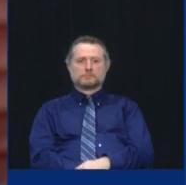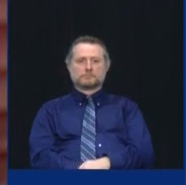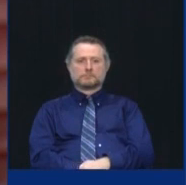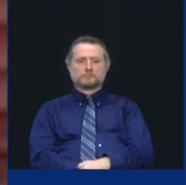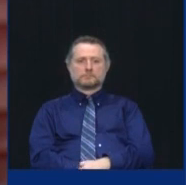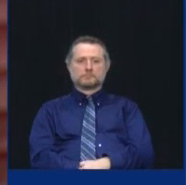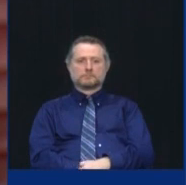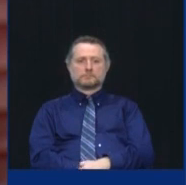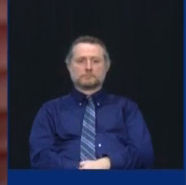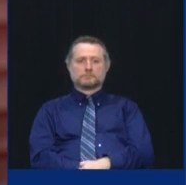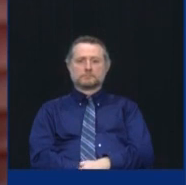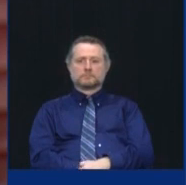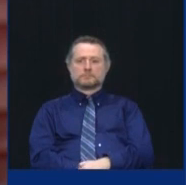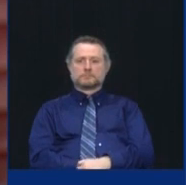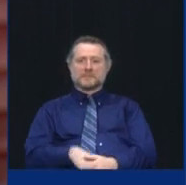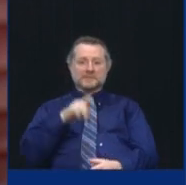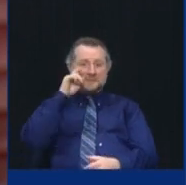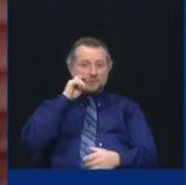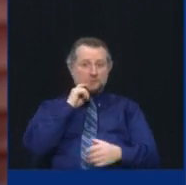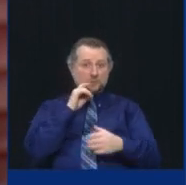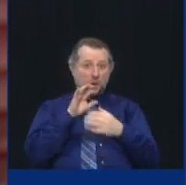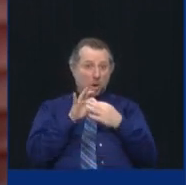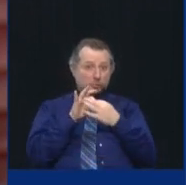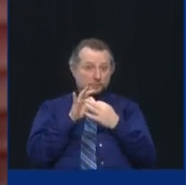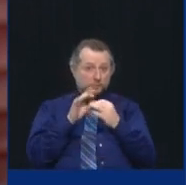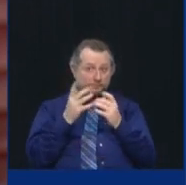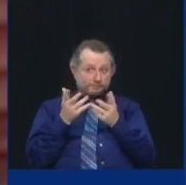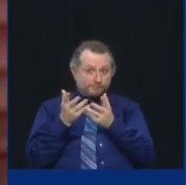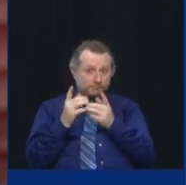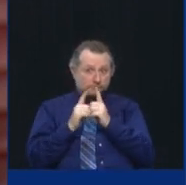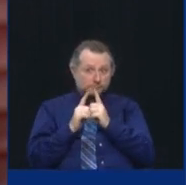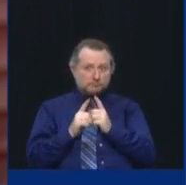Intimate, you mean sexual relationship.